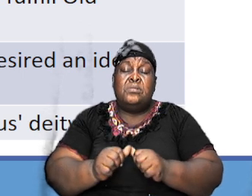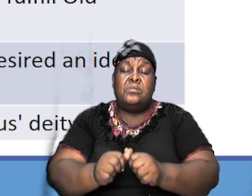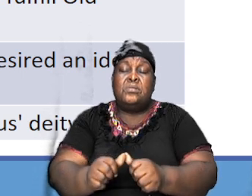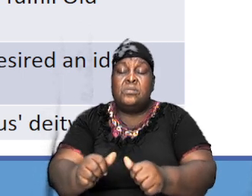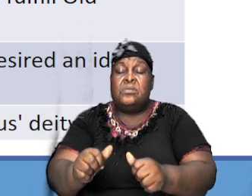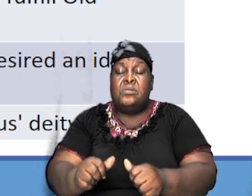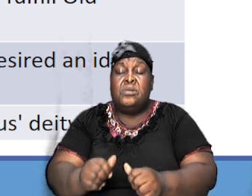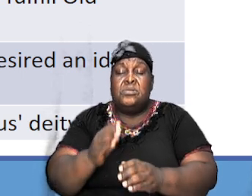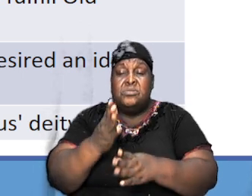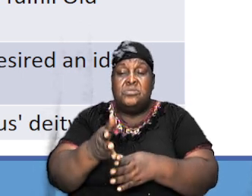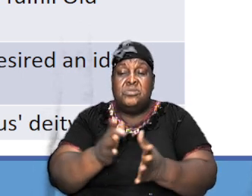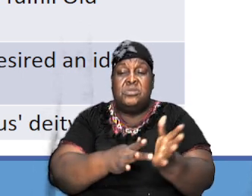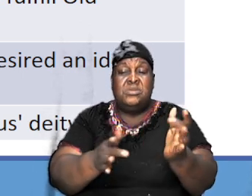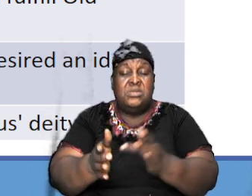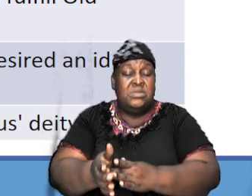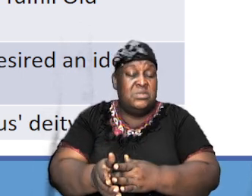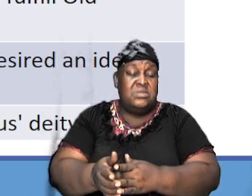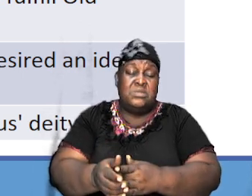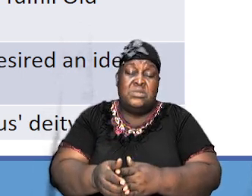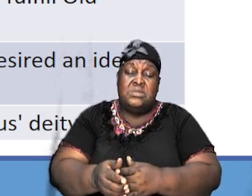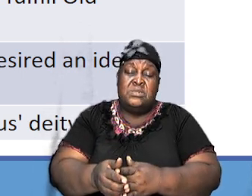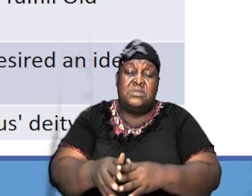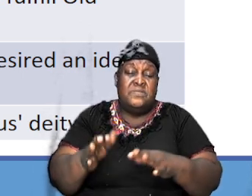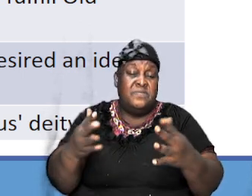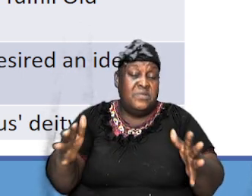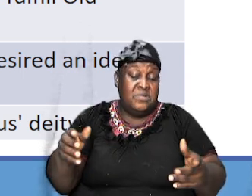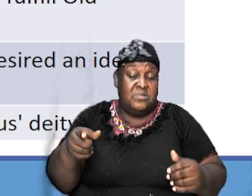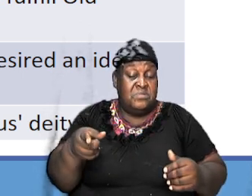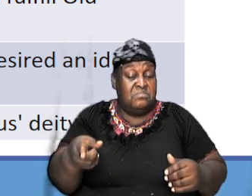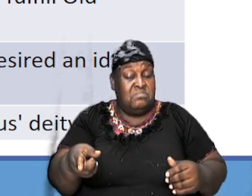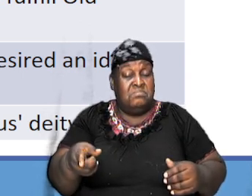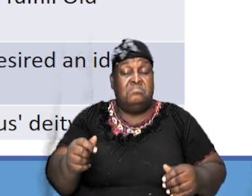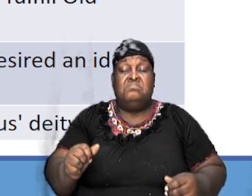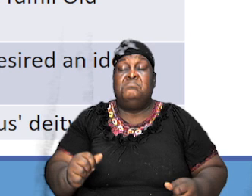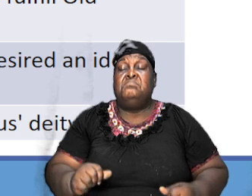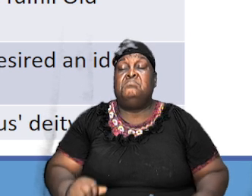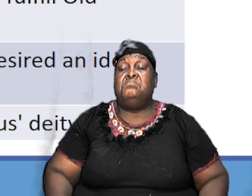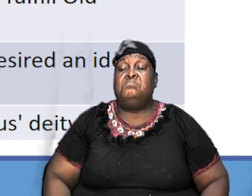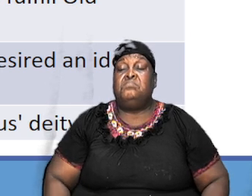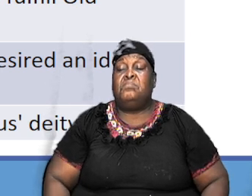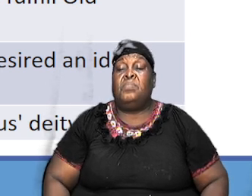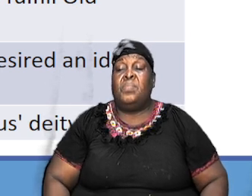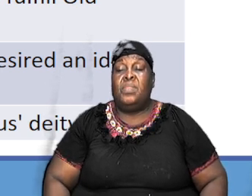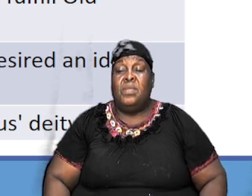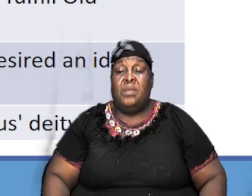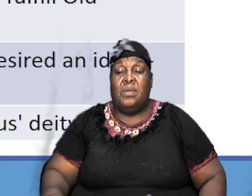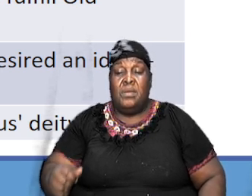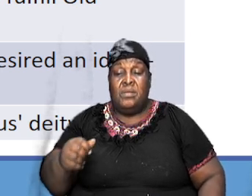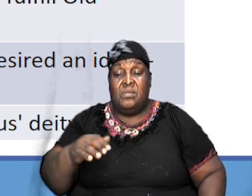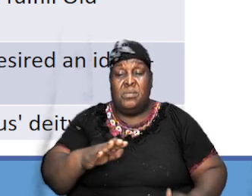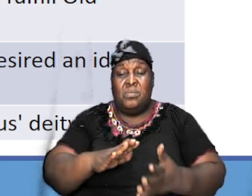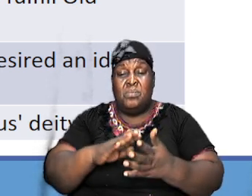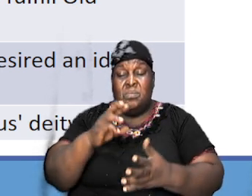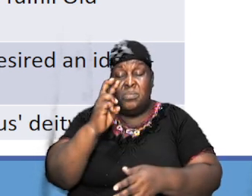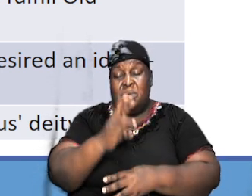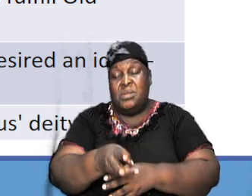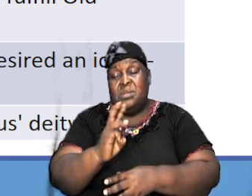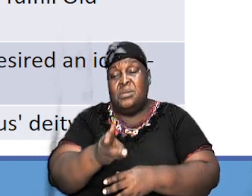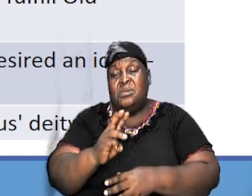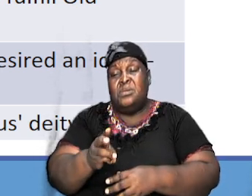did this, you know. It was ideal. It was an ideal witness to